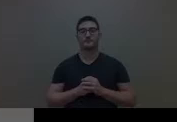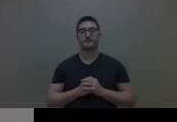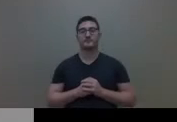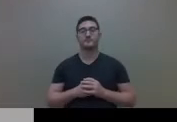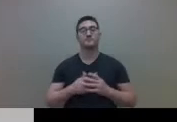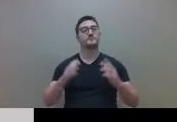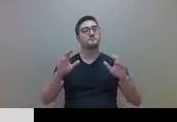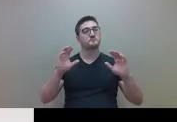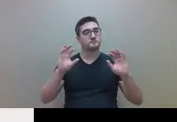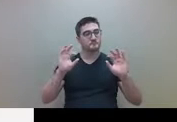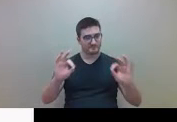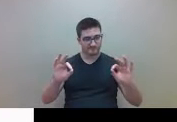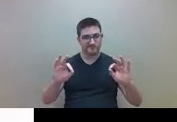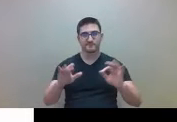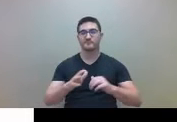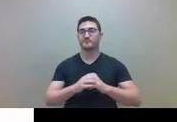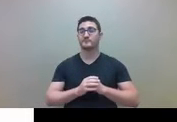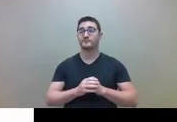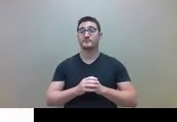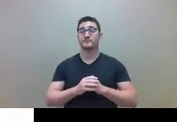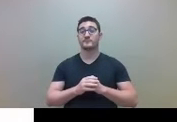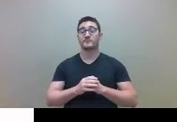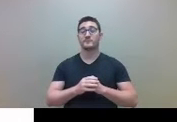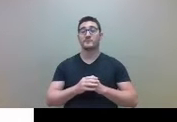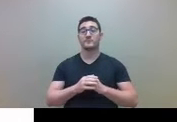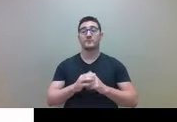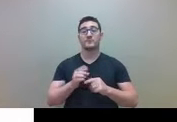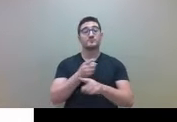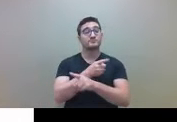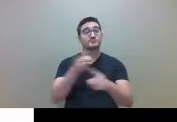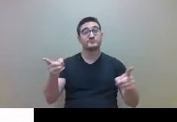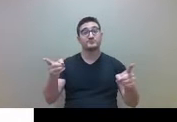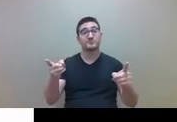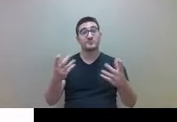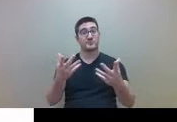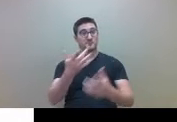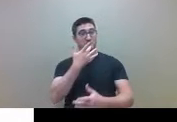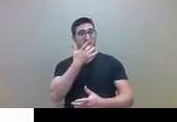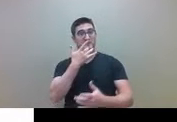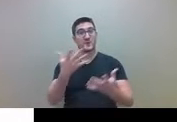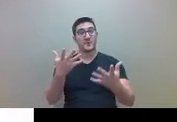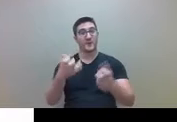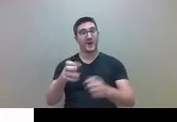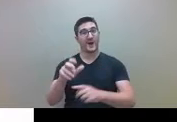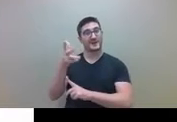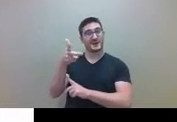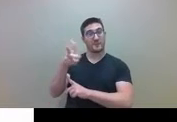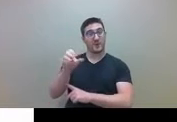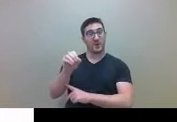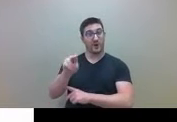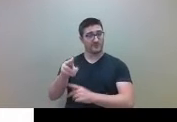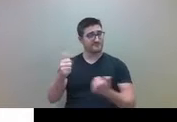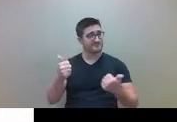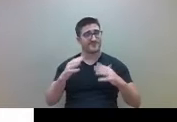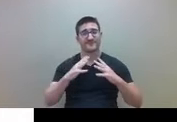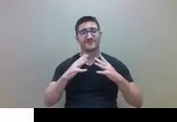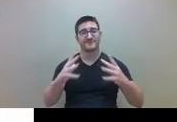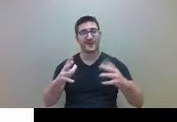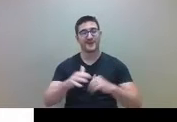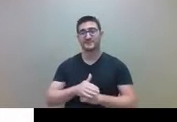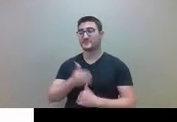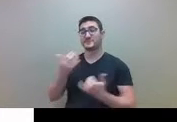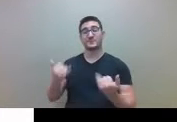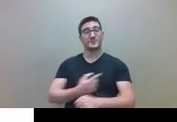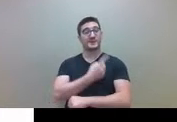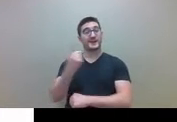So if you would like to show your beautiful faces today, we would certainly appreciate that. We have Anna from Acclaim Health